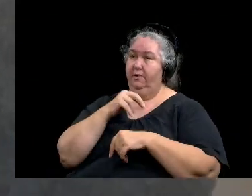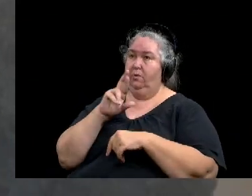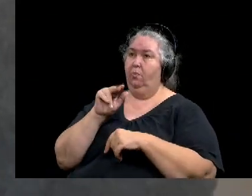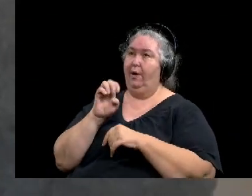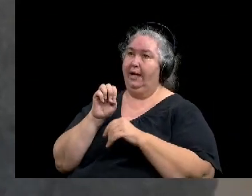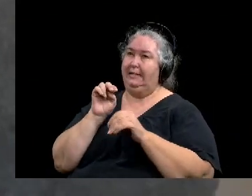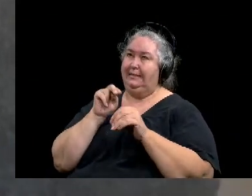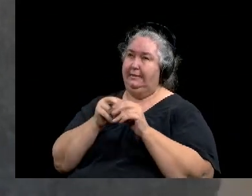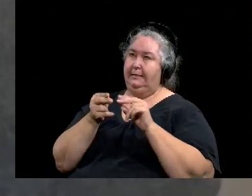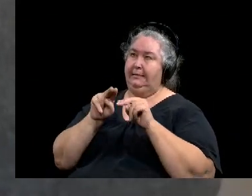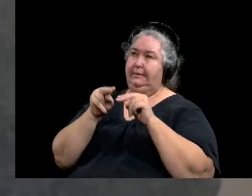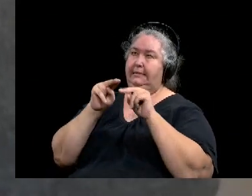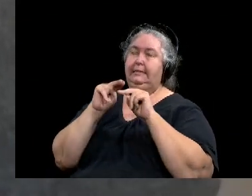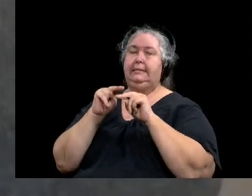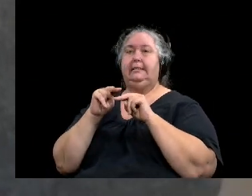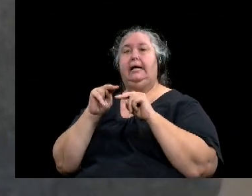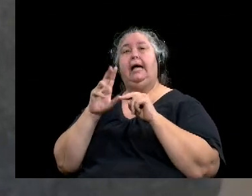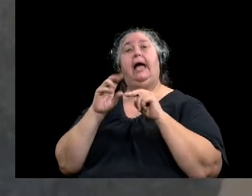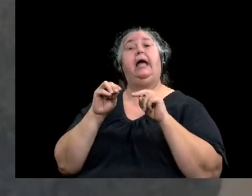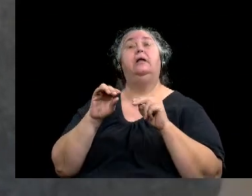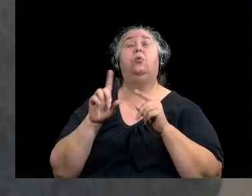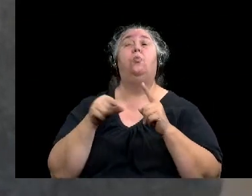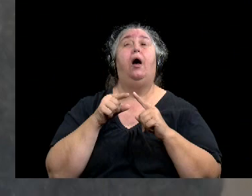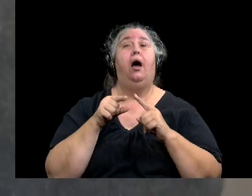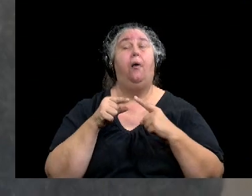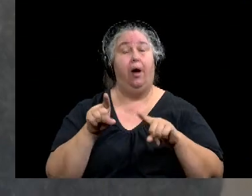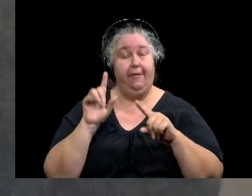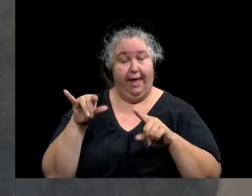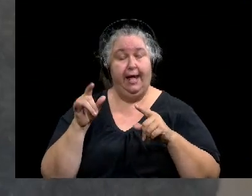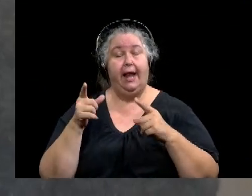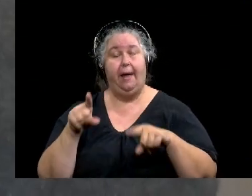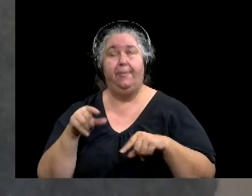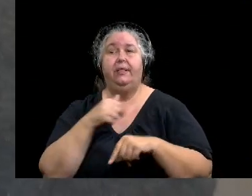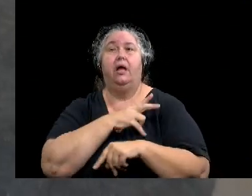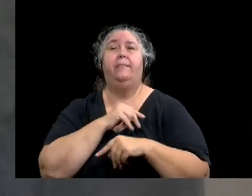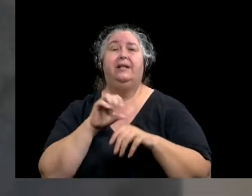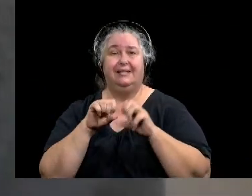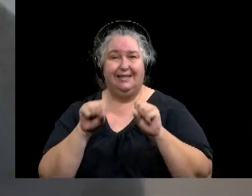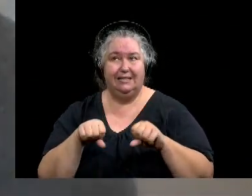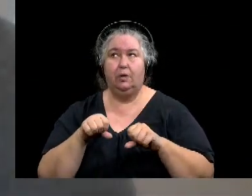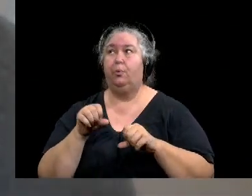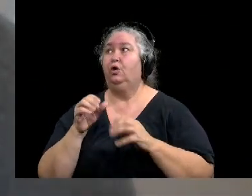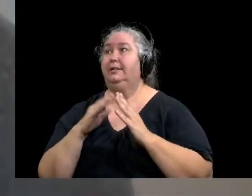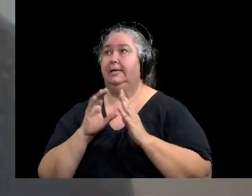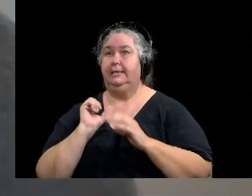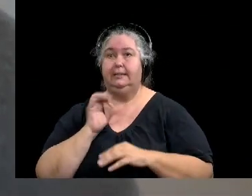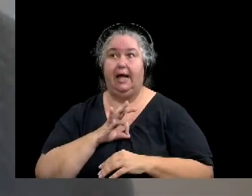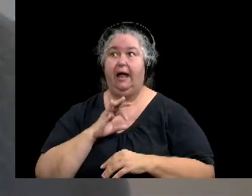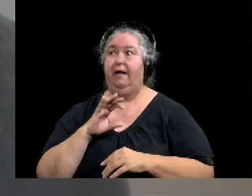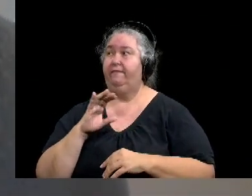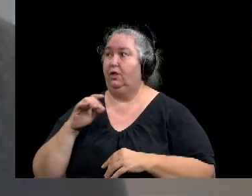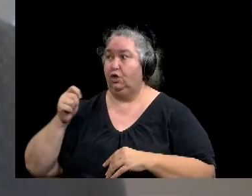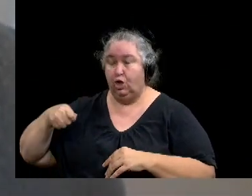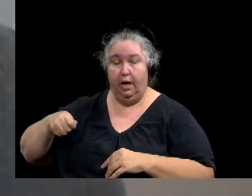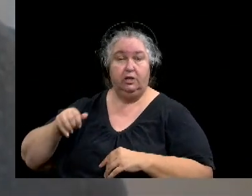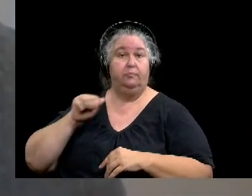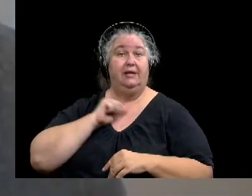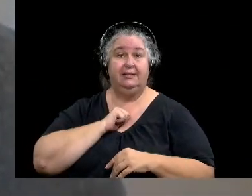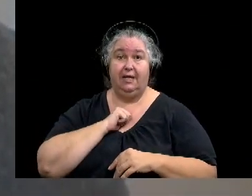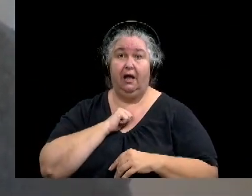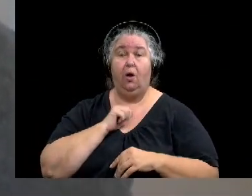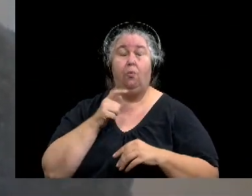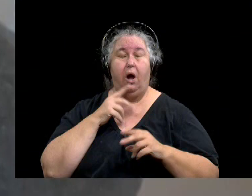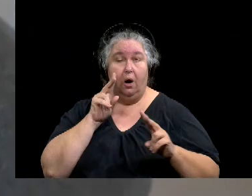I mentioned. And as that happens, our hospital systems, our city staff, our county judge, and myself are in